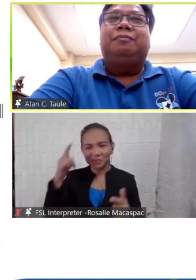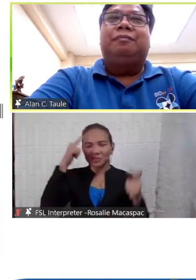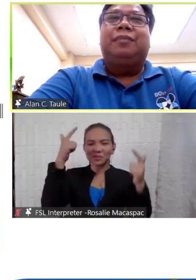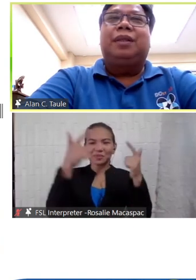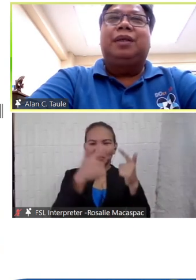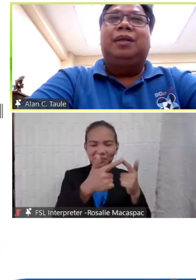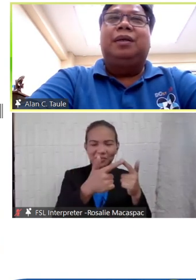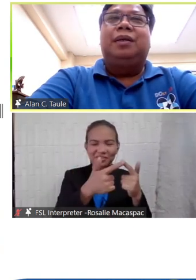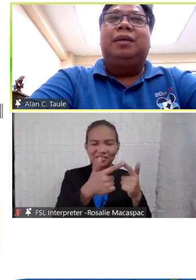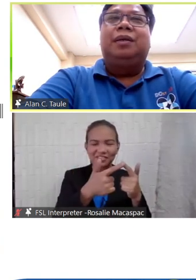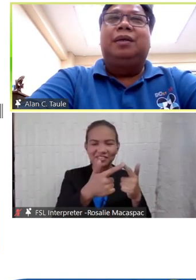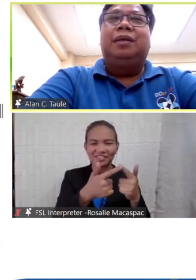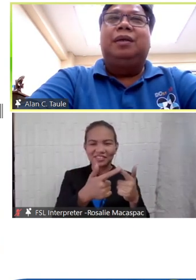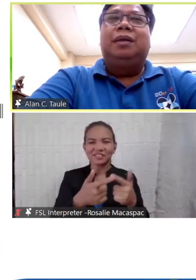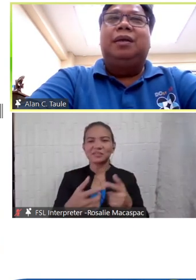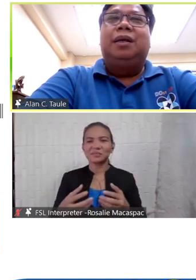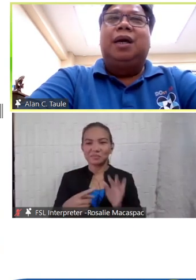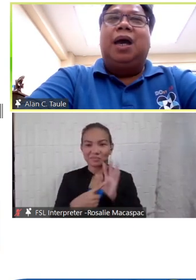amin.